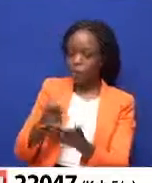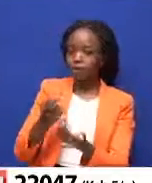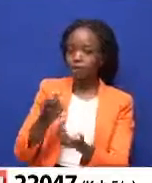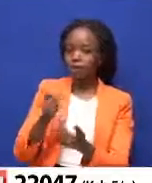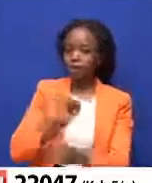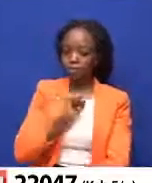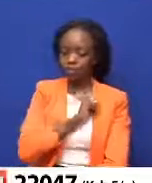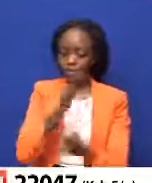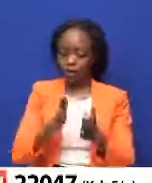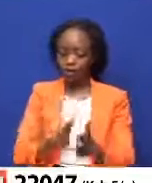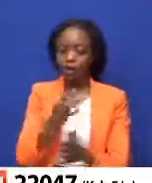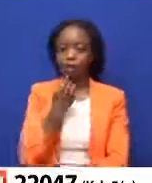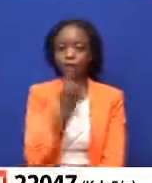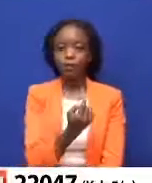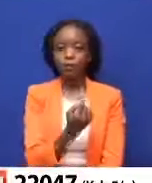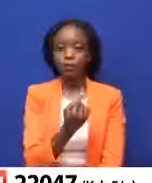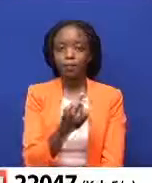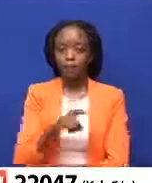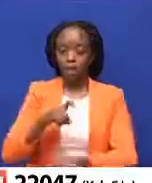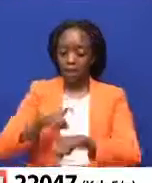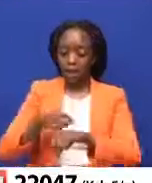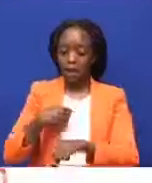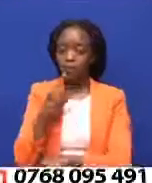we speak, the party right leader, now, read out.